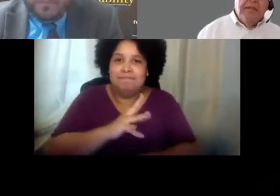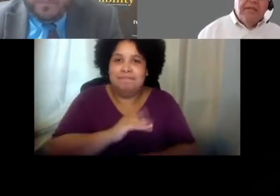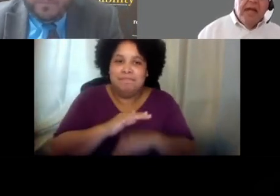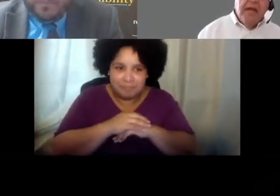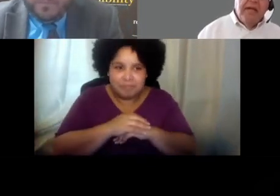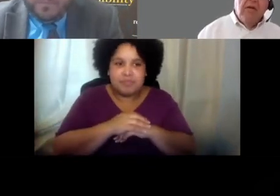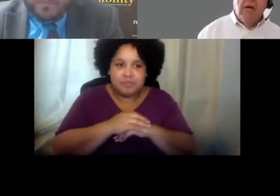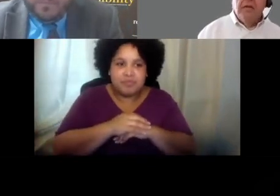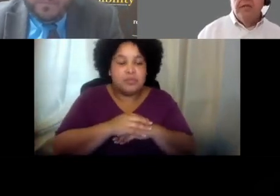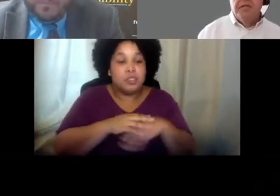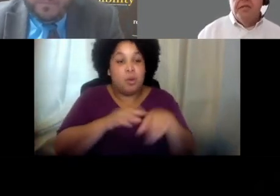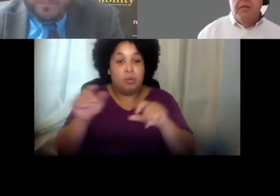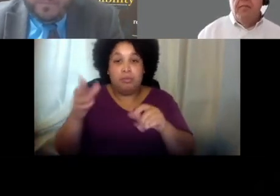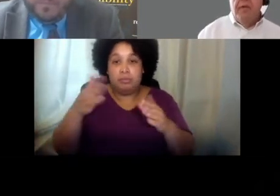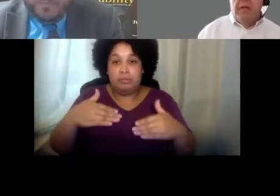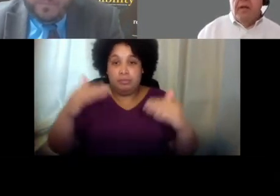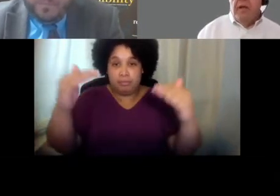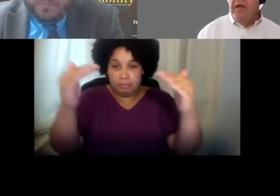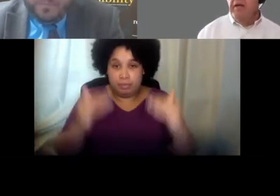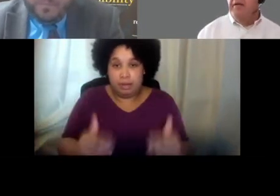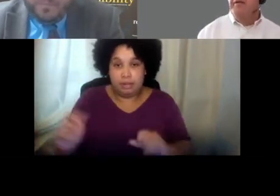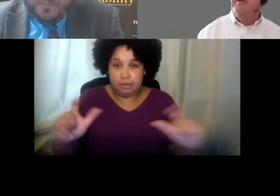On this slide are some